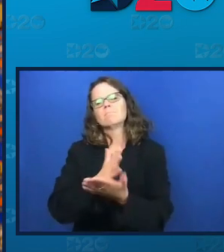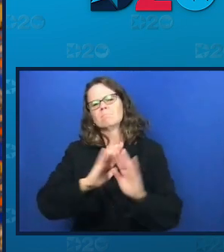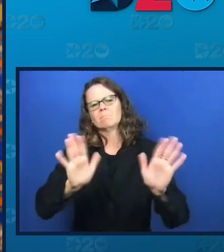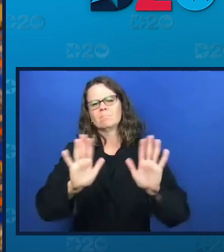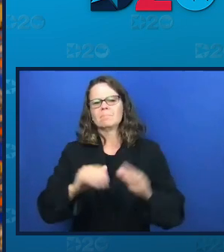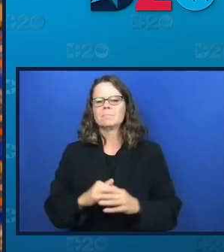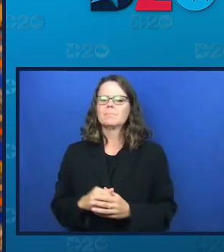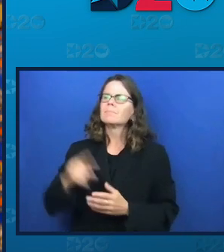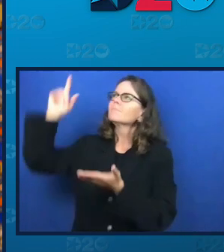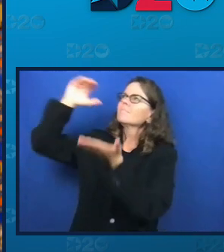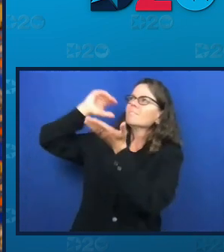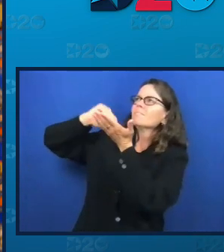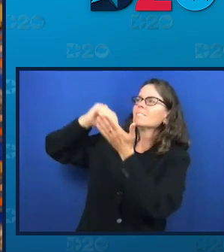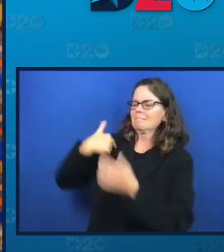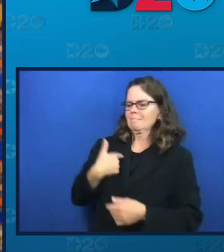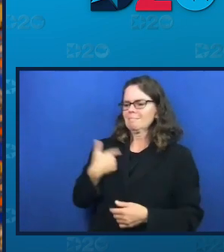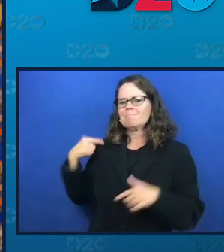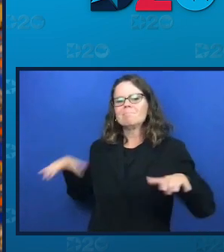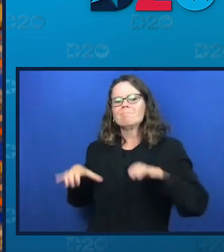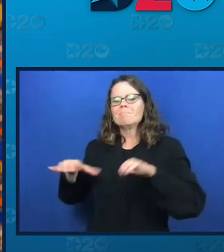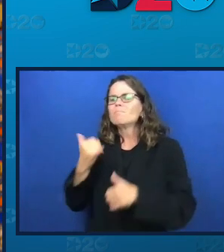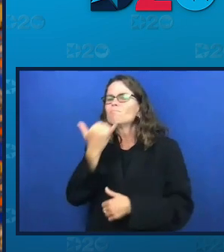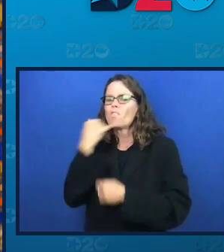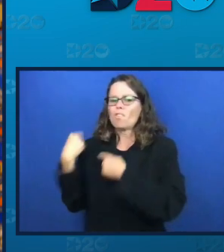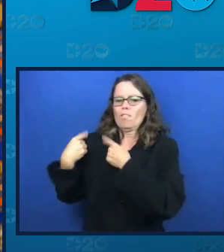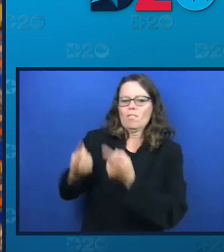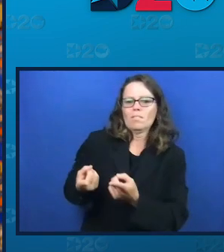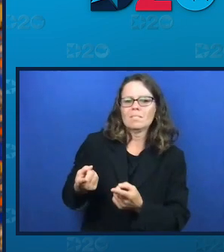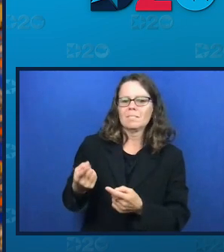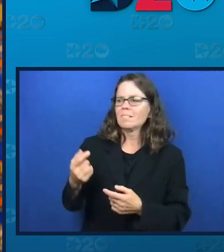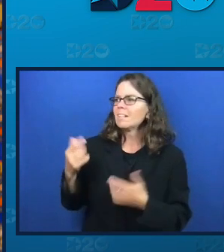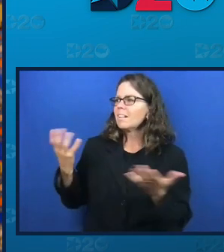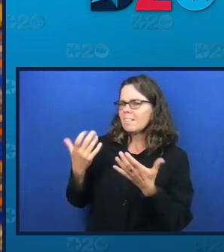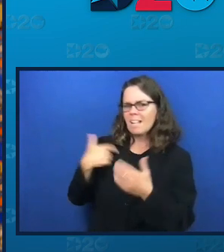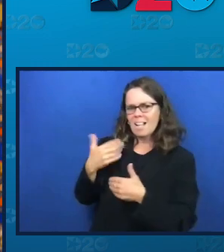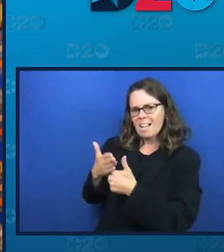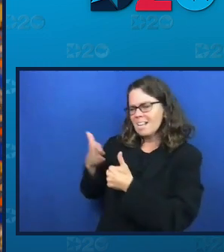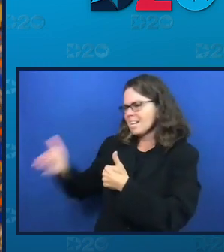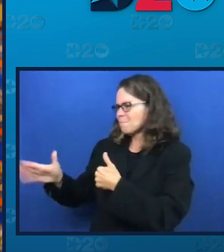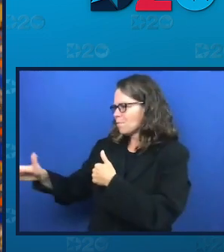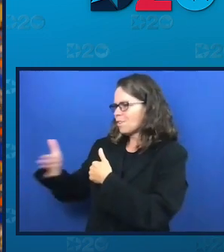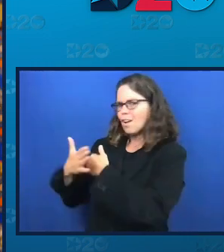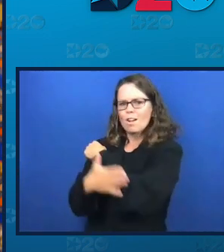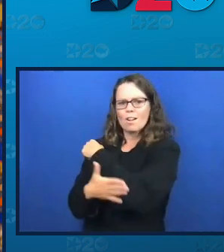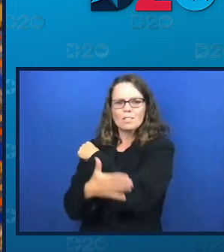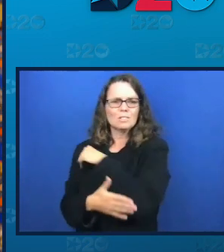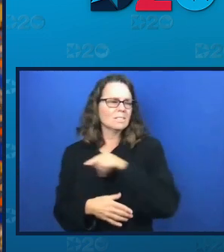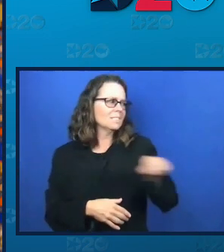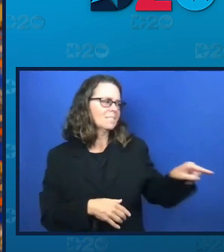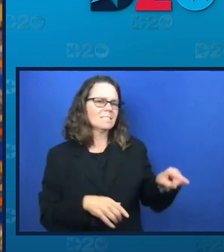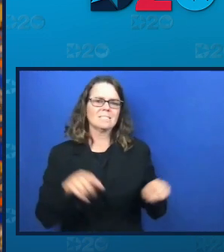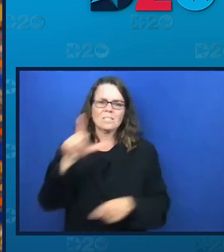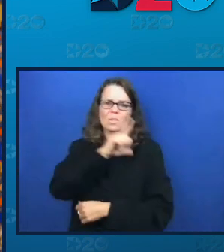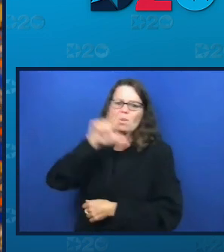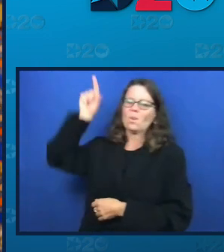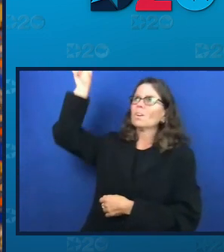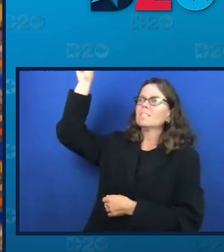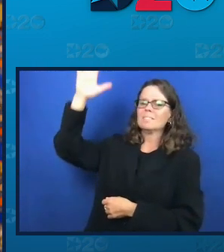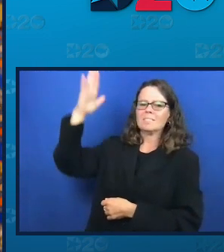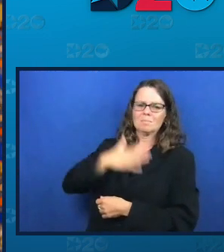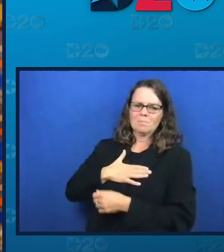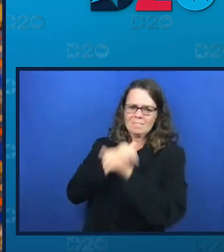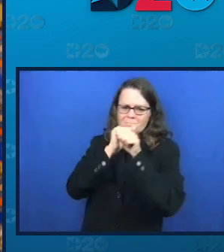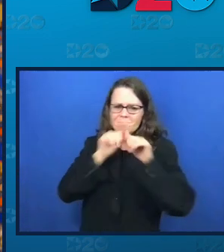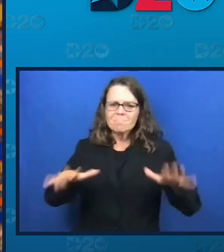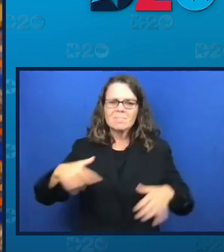O Lord. Bless our young and our elders, our teachers and the common working